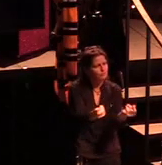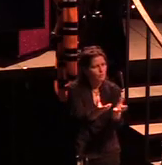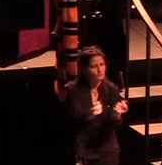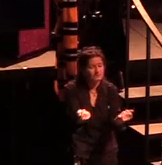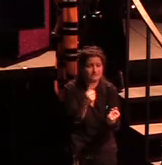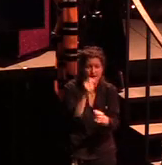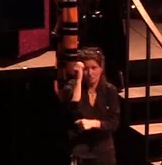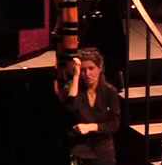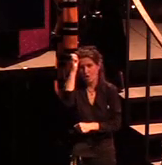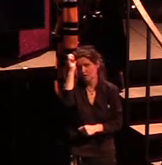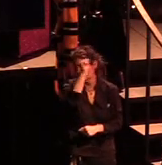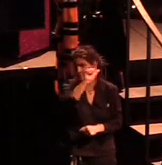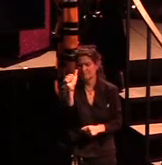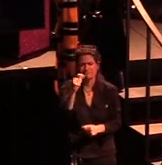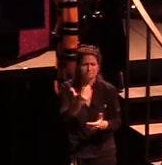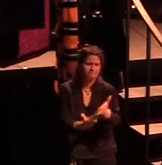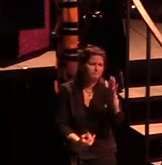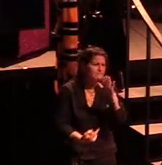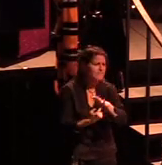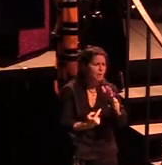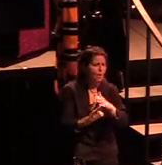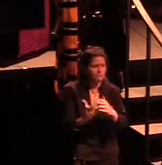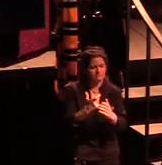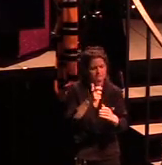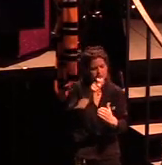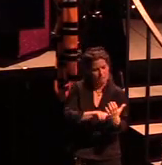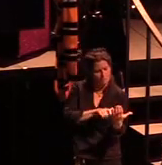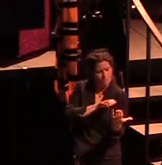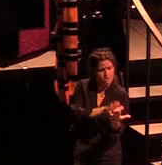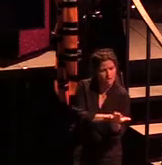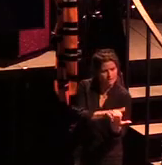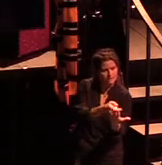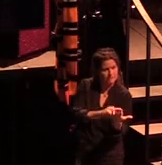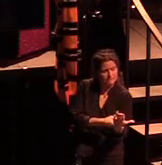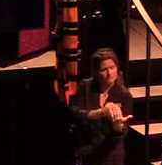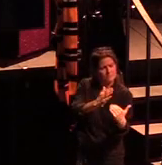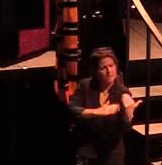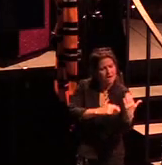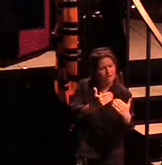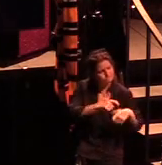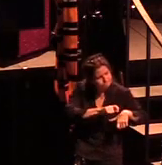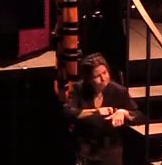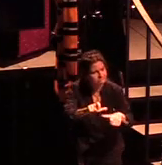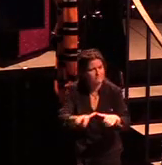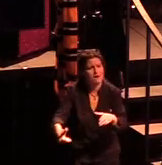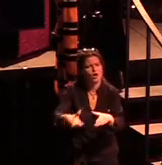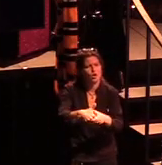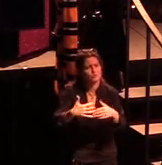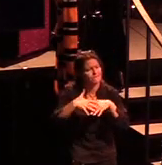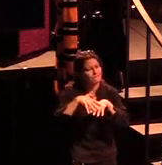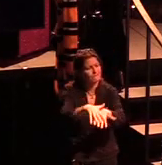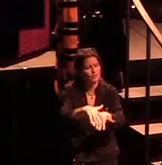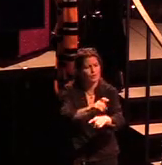knowledge have important roles to play biscuit but to build sustainable inclusive communities